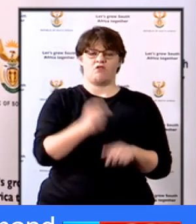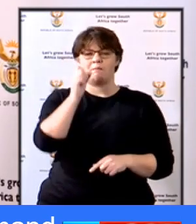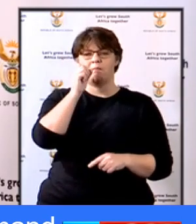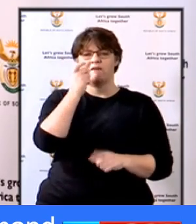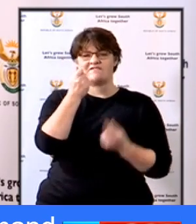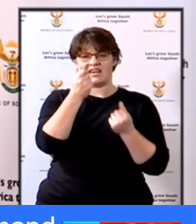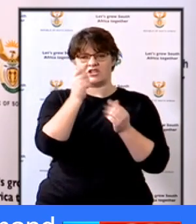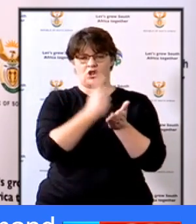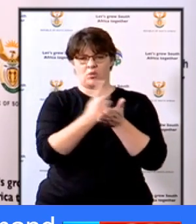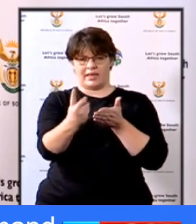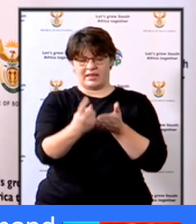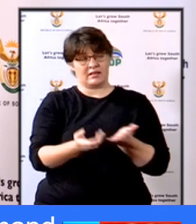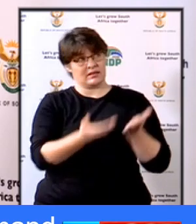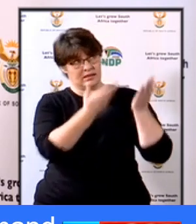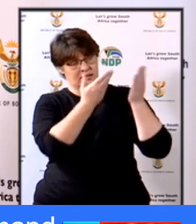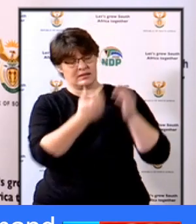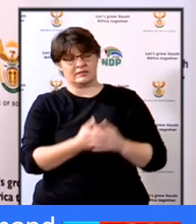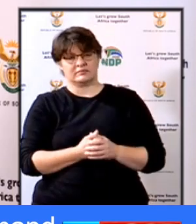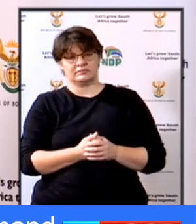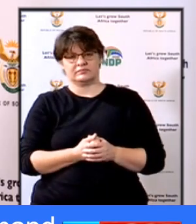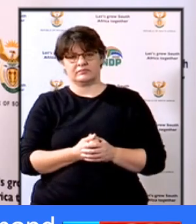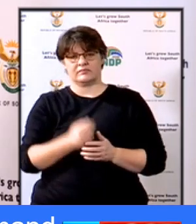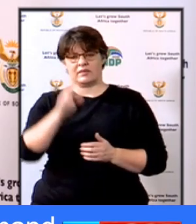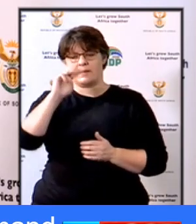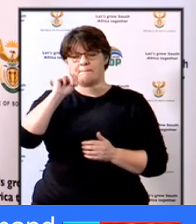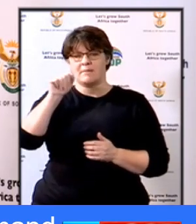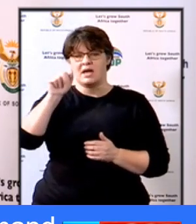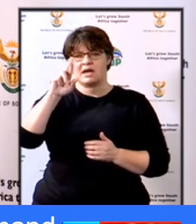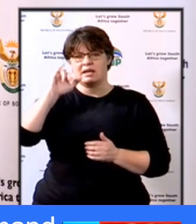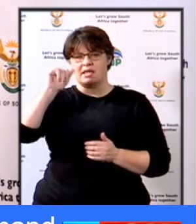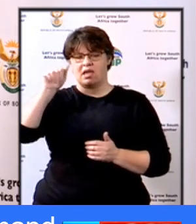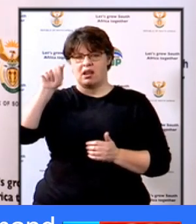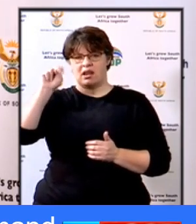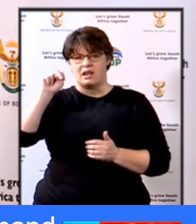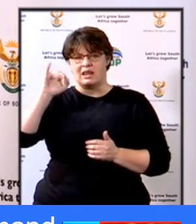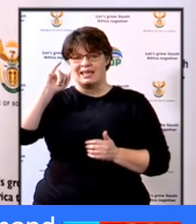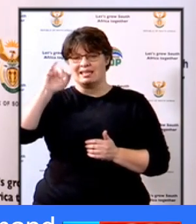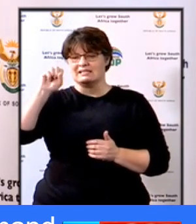Finwick. Finwick? It's Marian Issa.